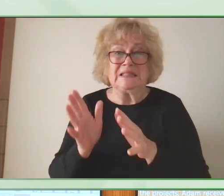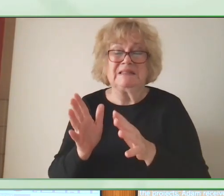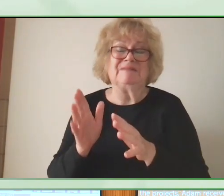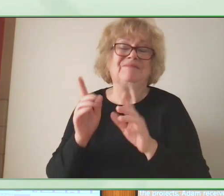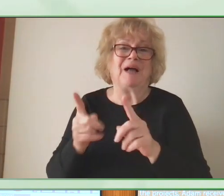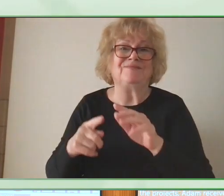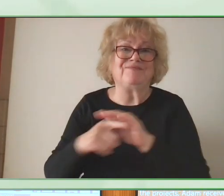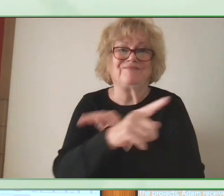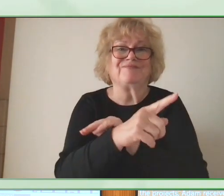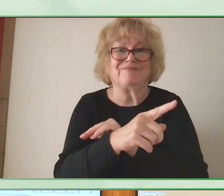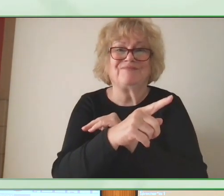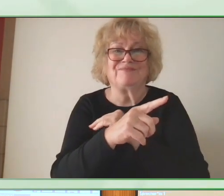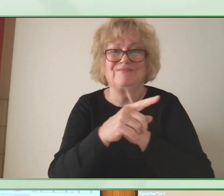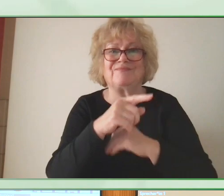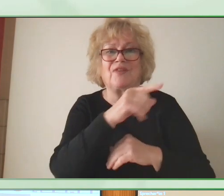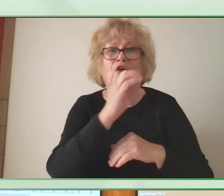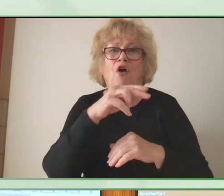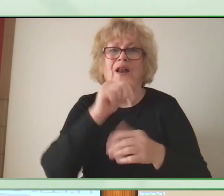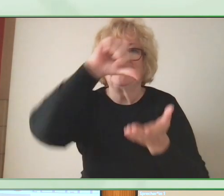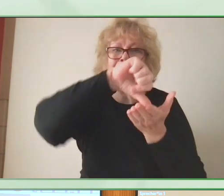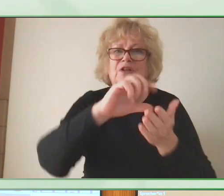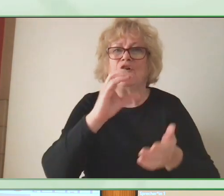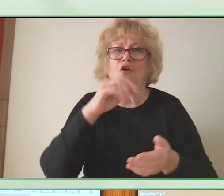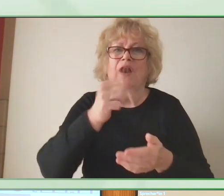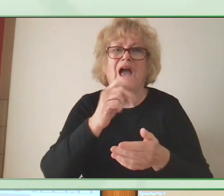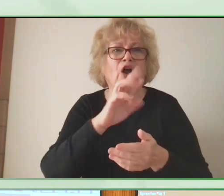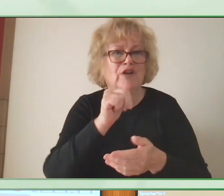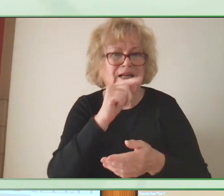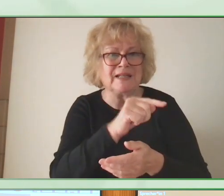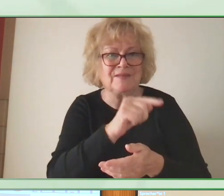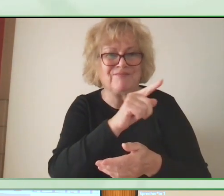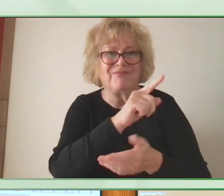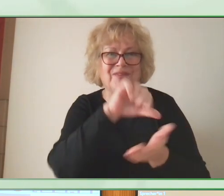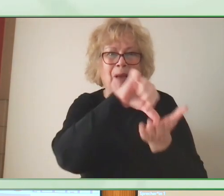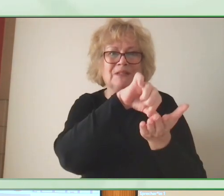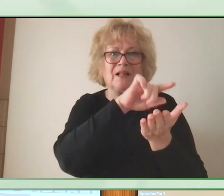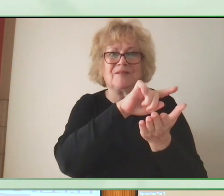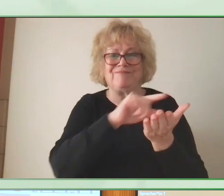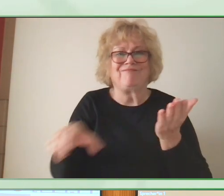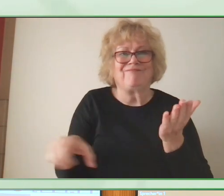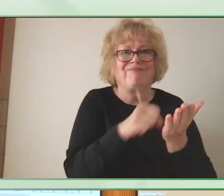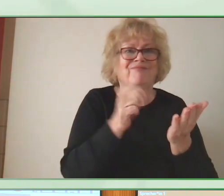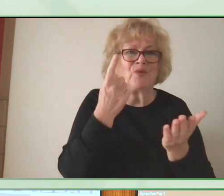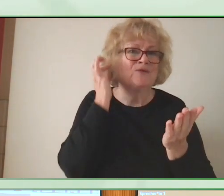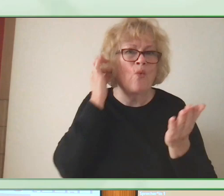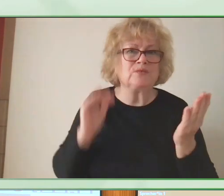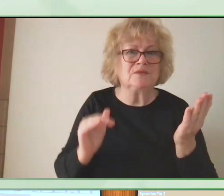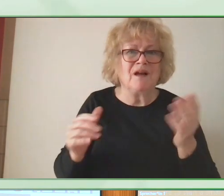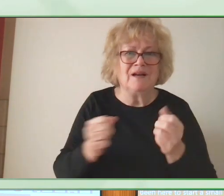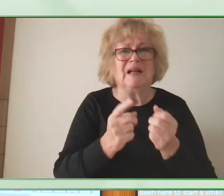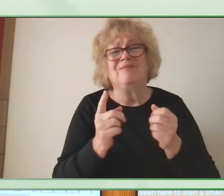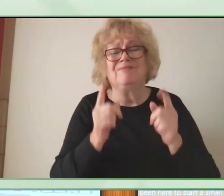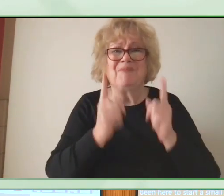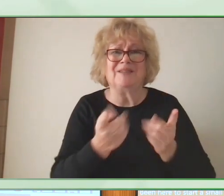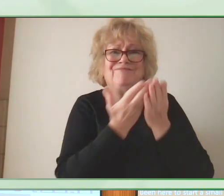and polishing charcoal from recycled paper in her village to sell. Living in a coastal region,